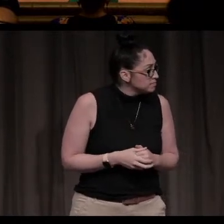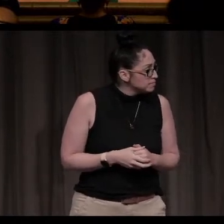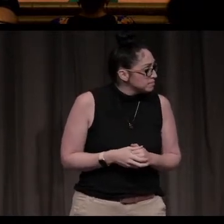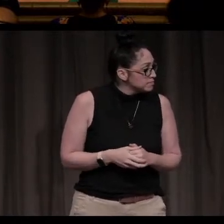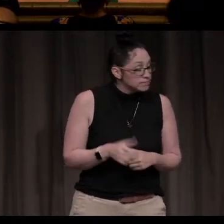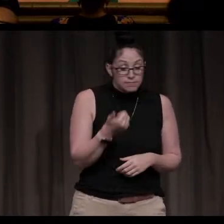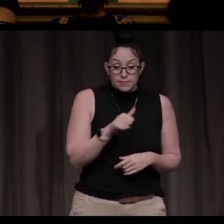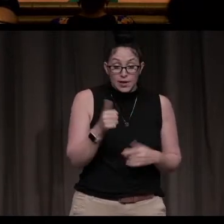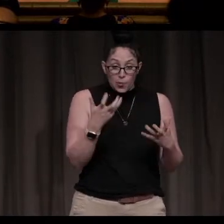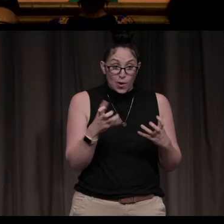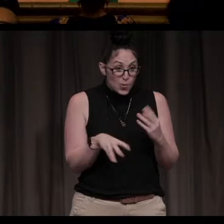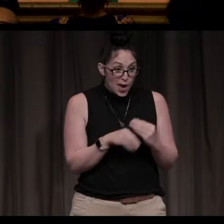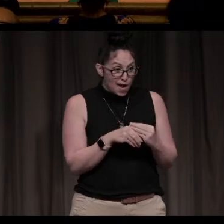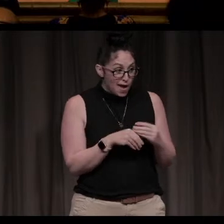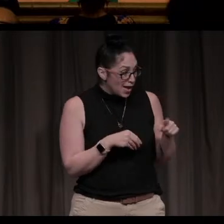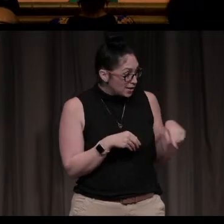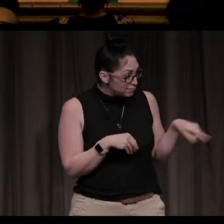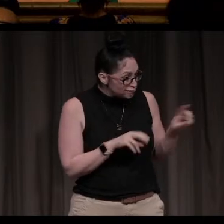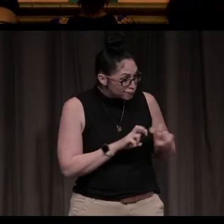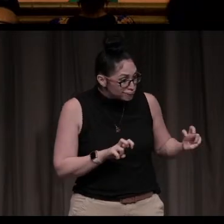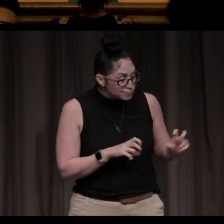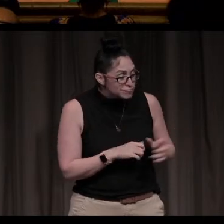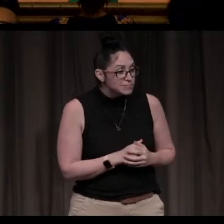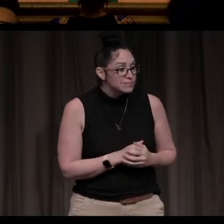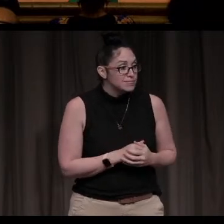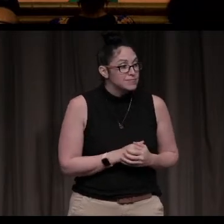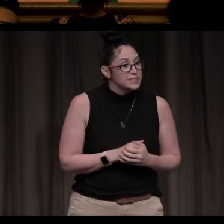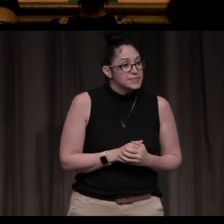Anyone else wants to add anything?